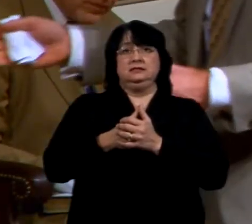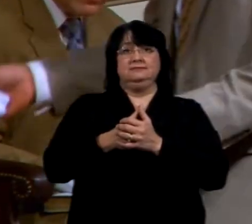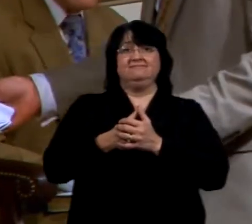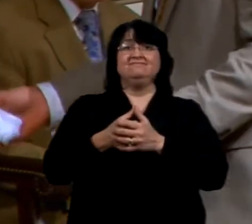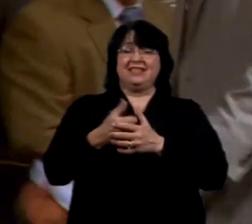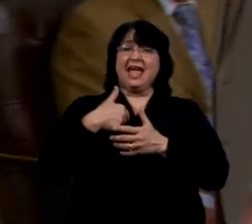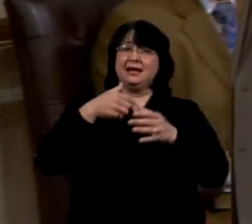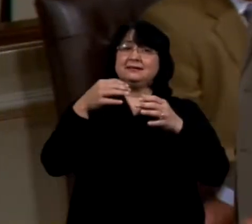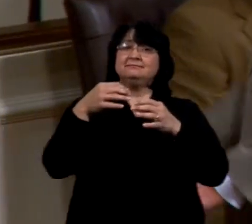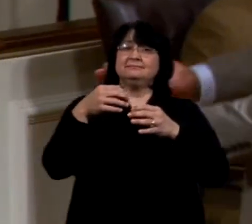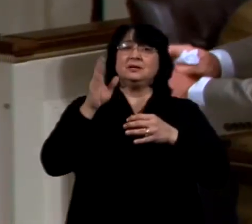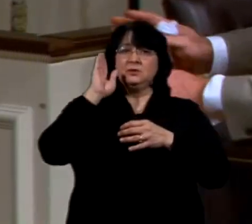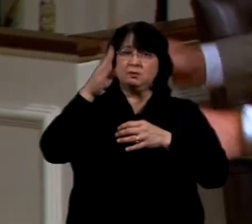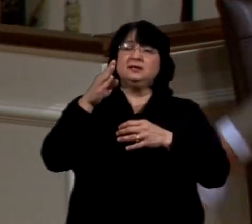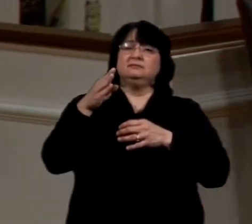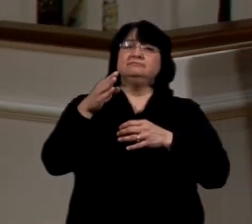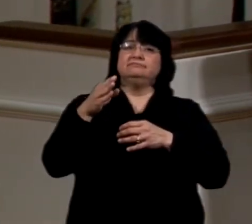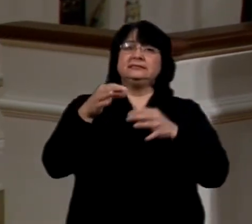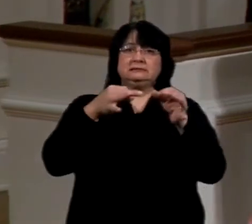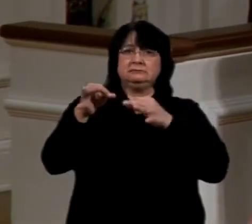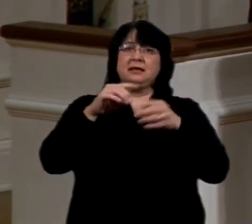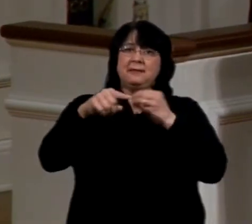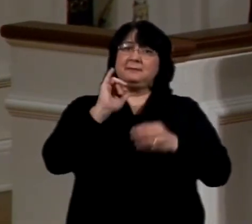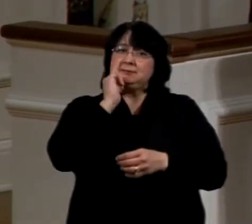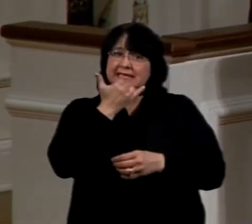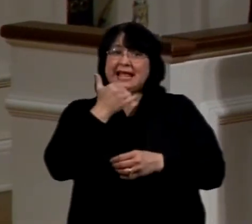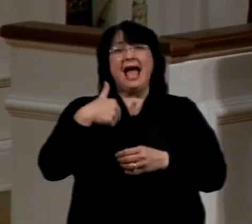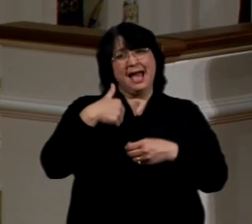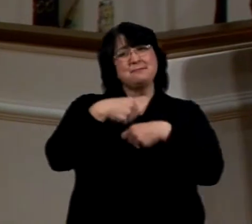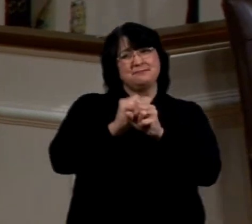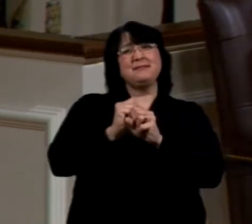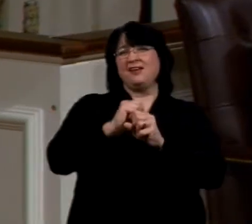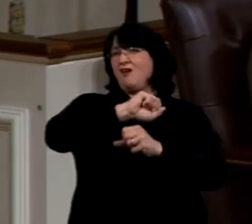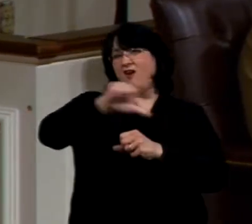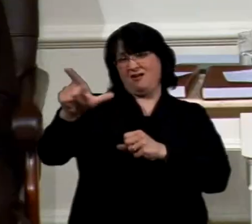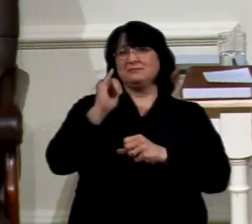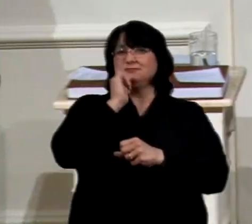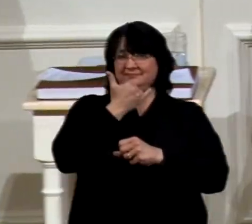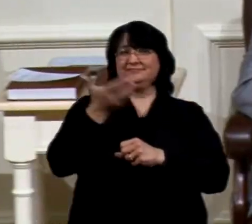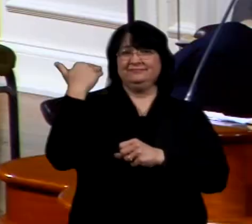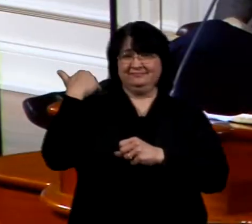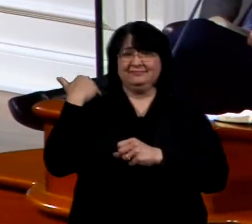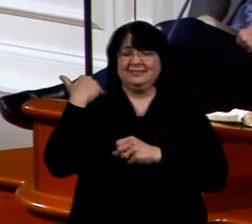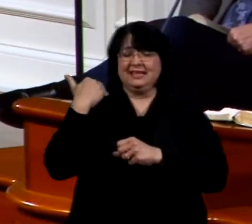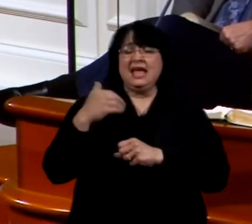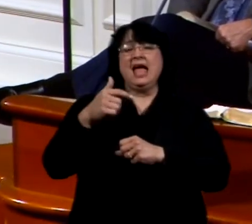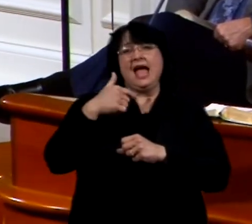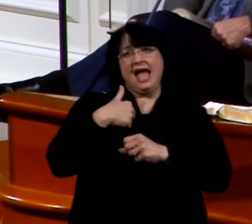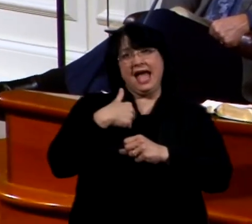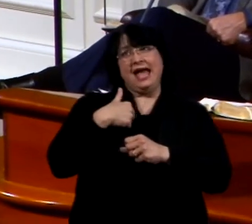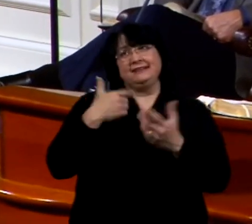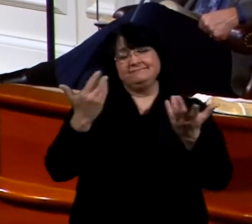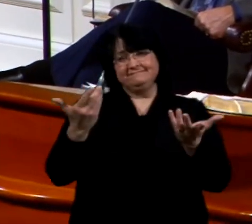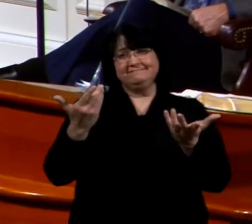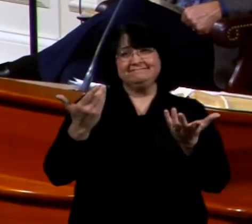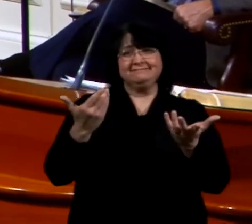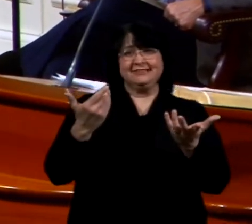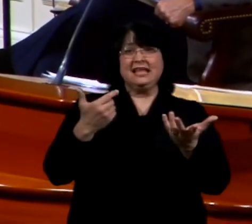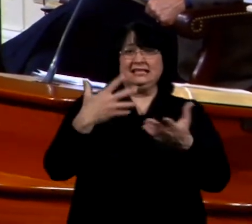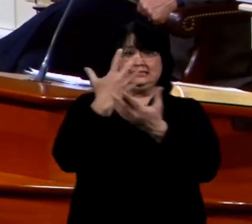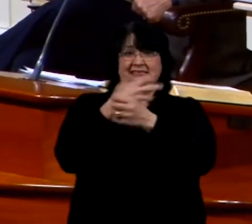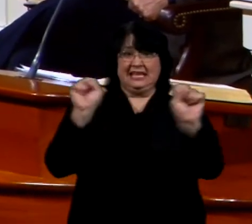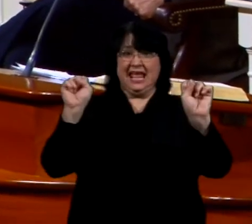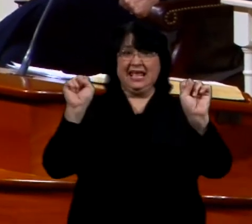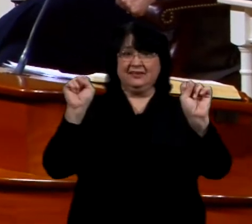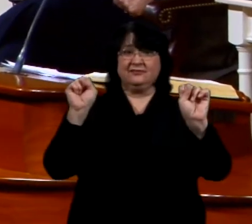the way with mistakes you make and understand I've made every one of them. I got saved, and without going into a lot of detail, the crowd I got